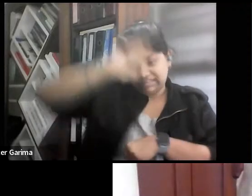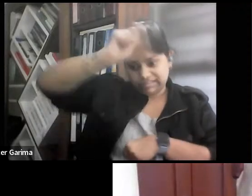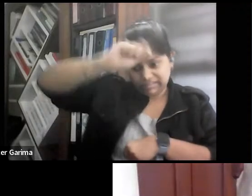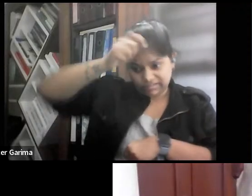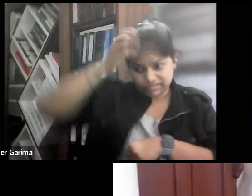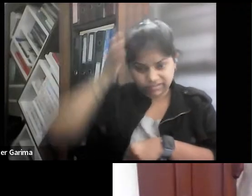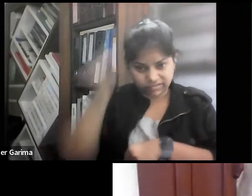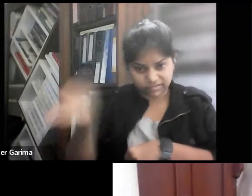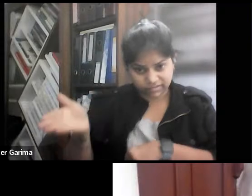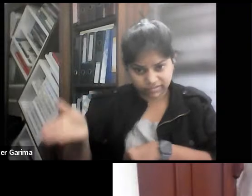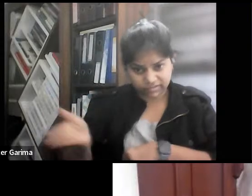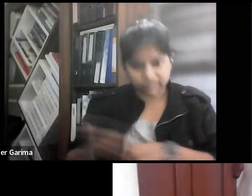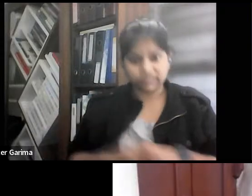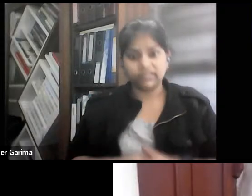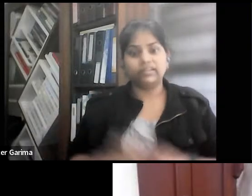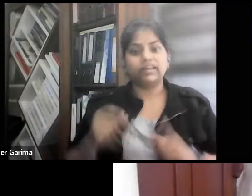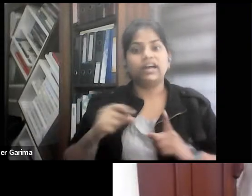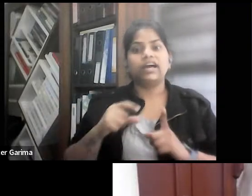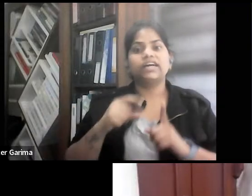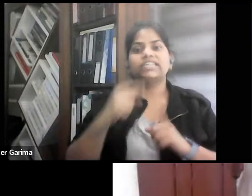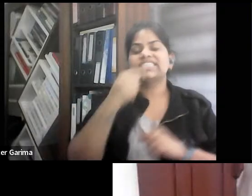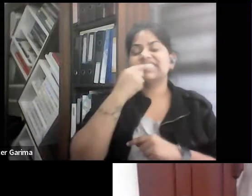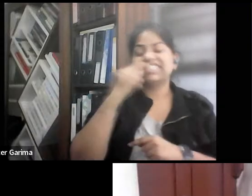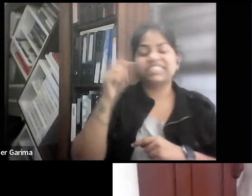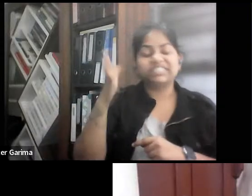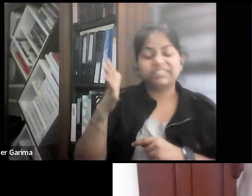she also teaches in a state-aided college,